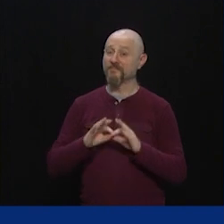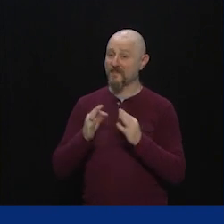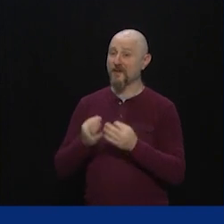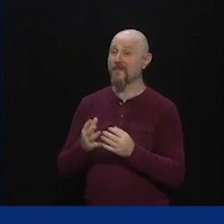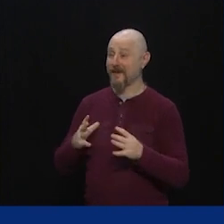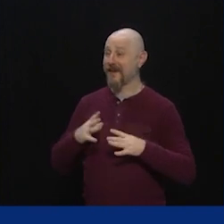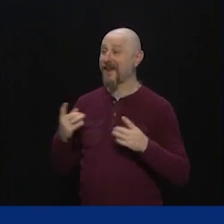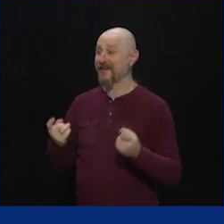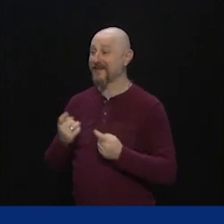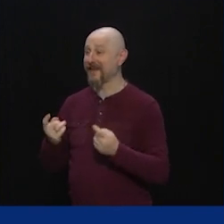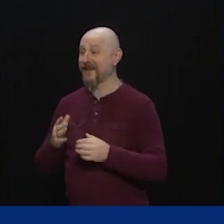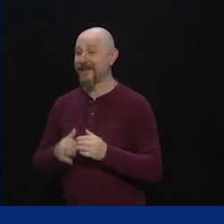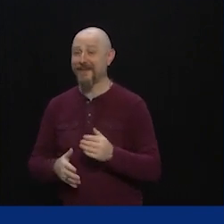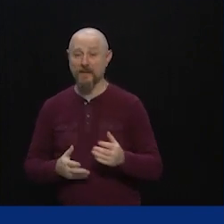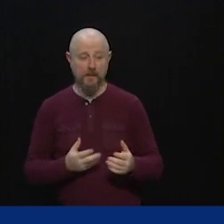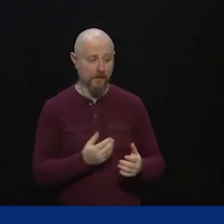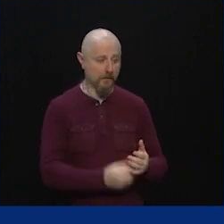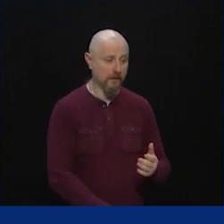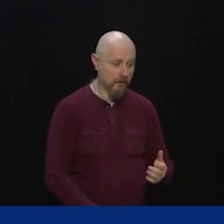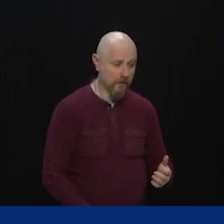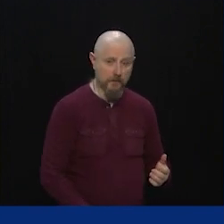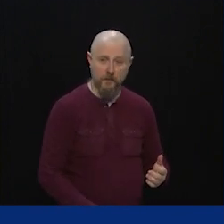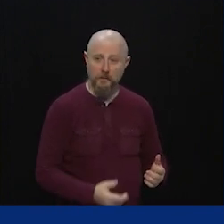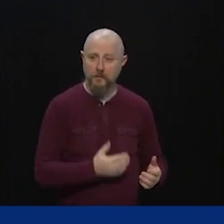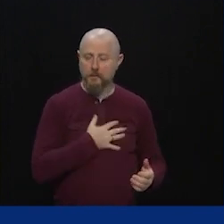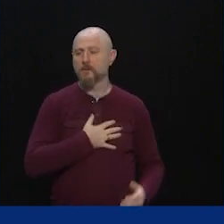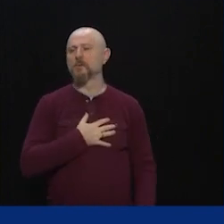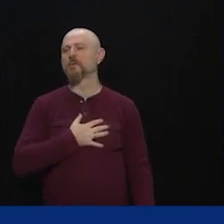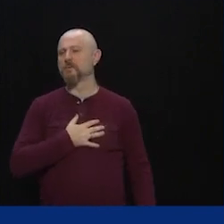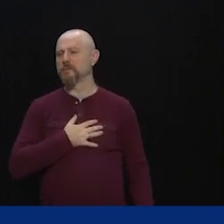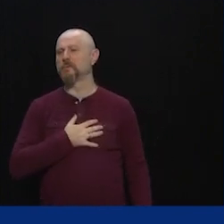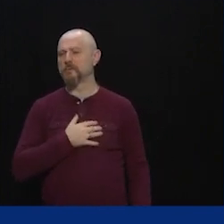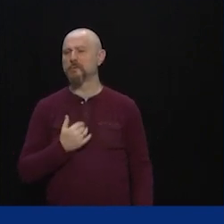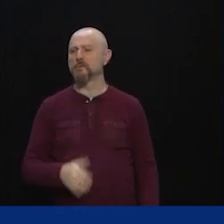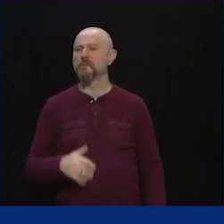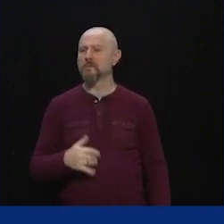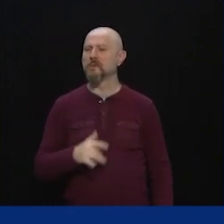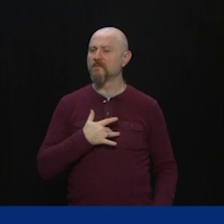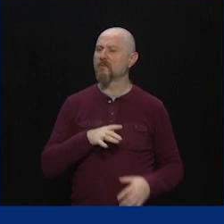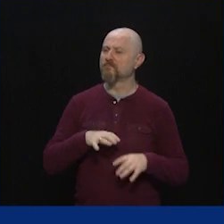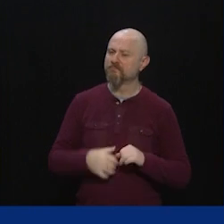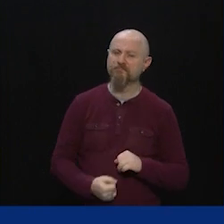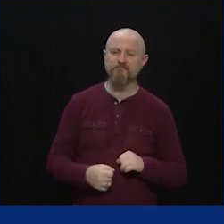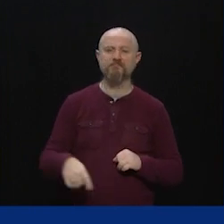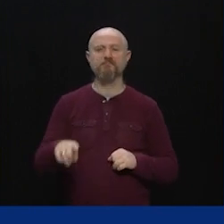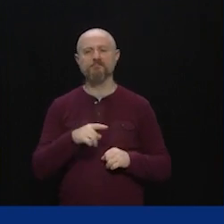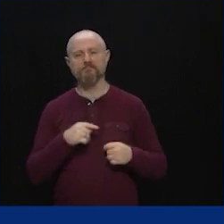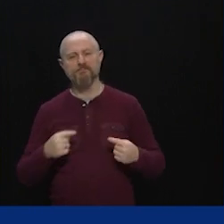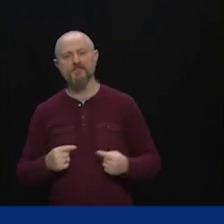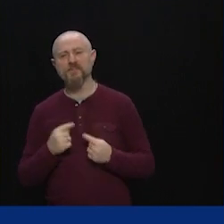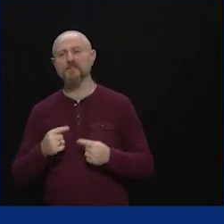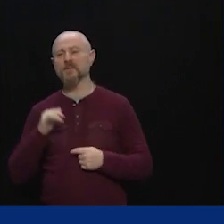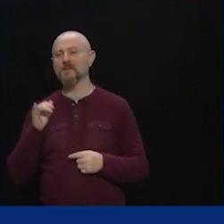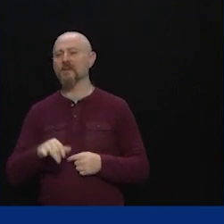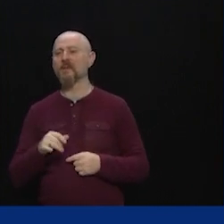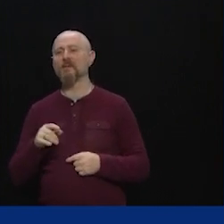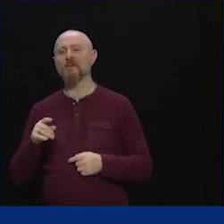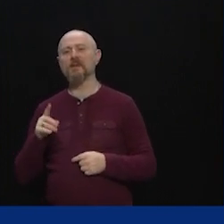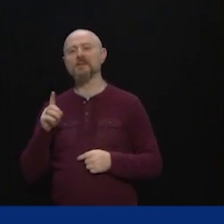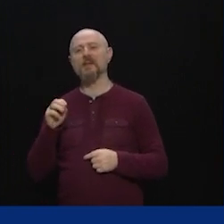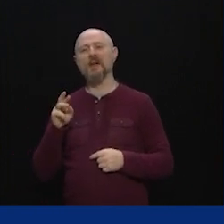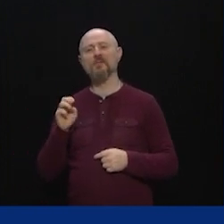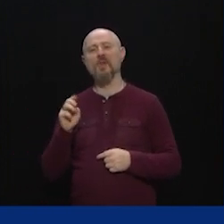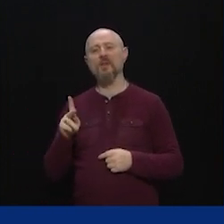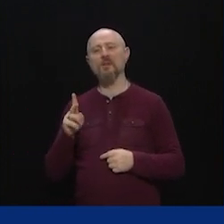about the pain and anguish that they're going through because of this. And I know Derek Watson was one of our young students here, and I